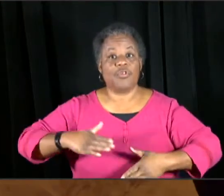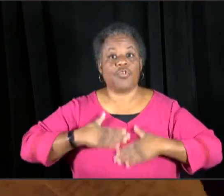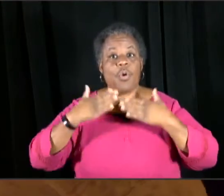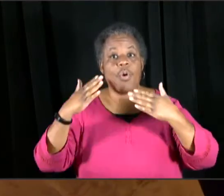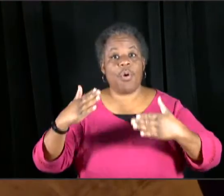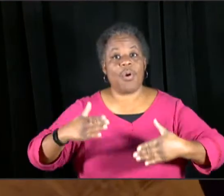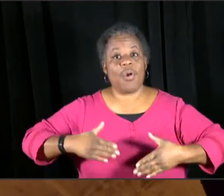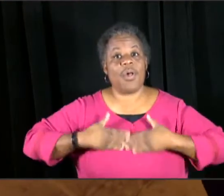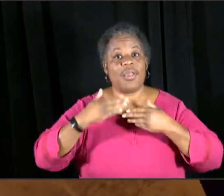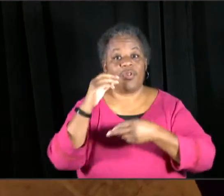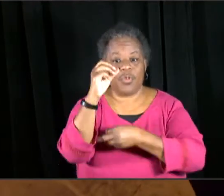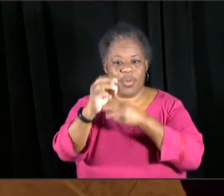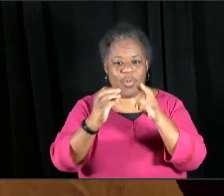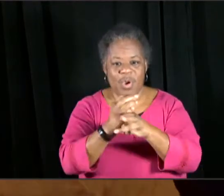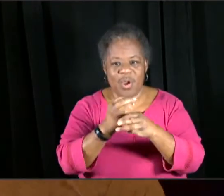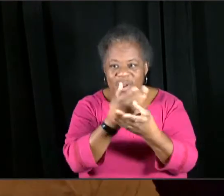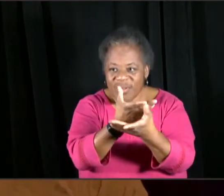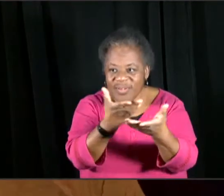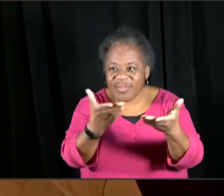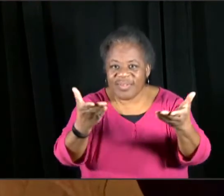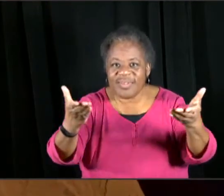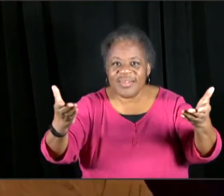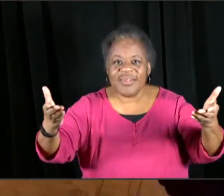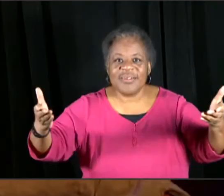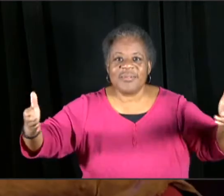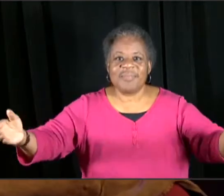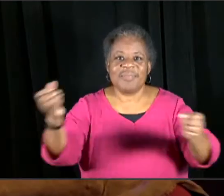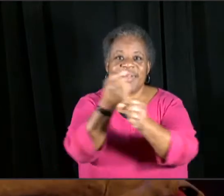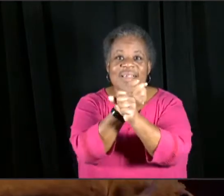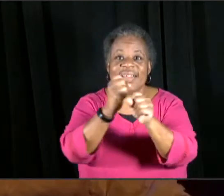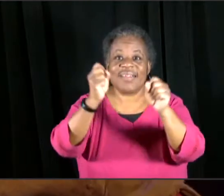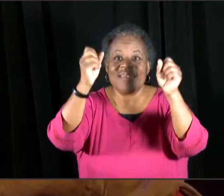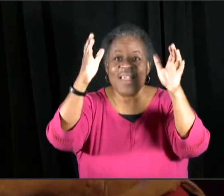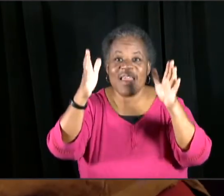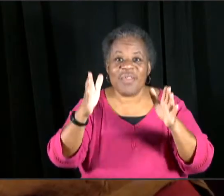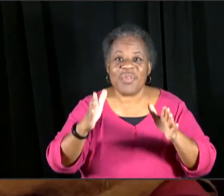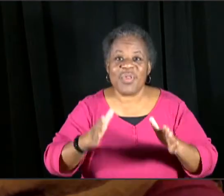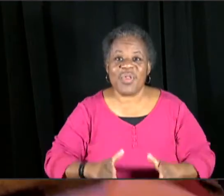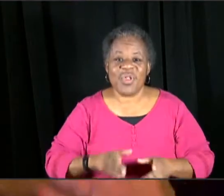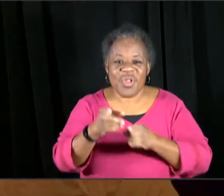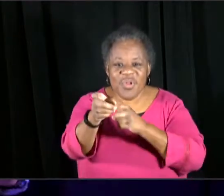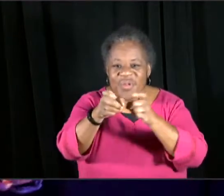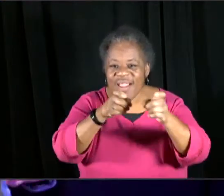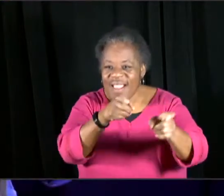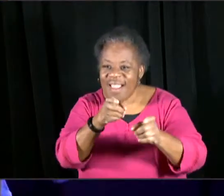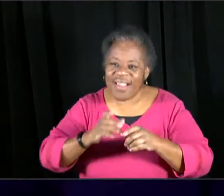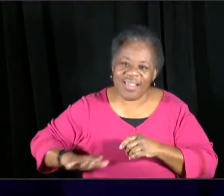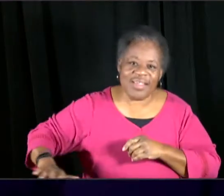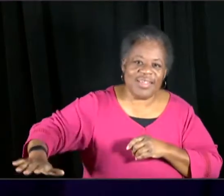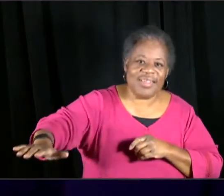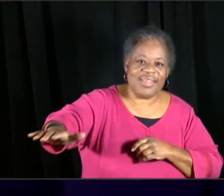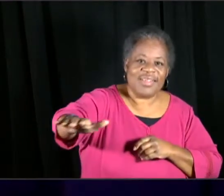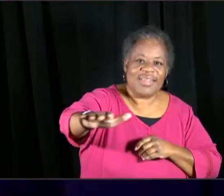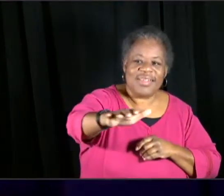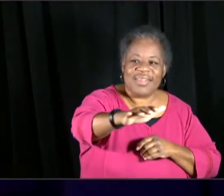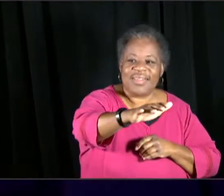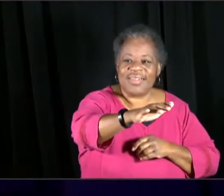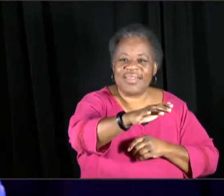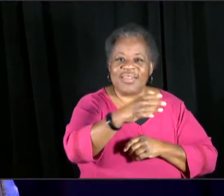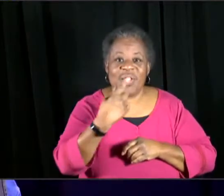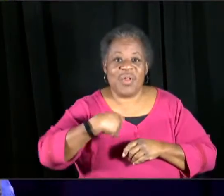Joy to the world, the Savior reigns. Let men